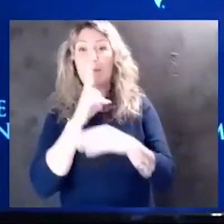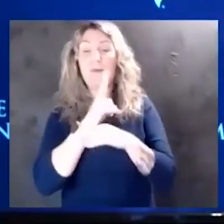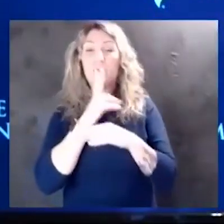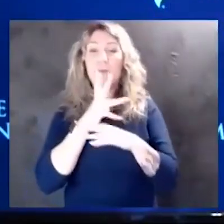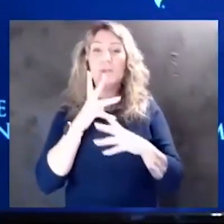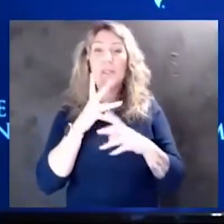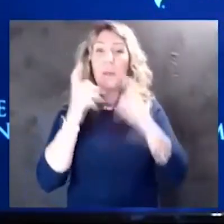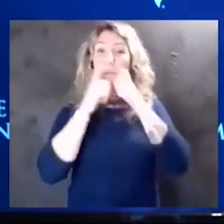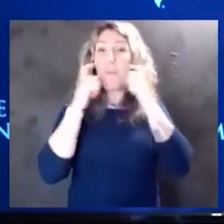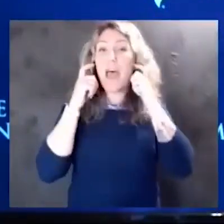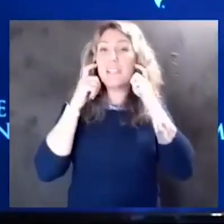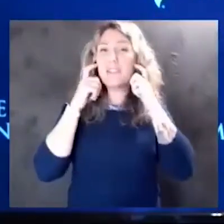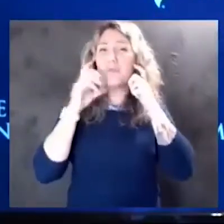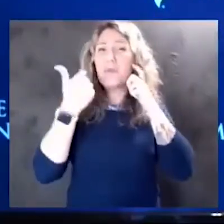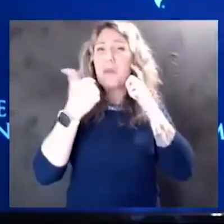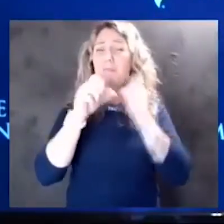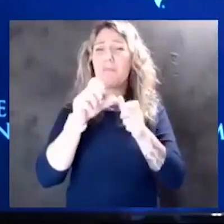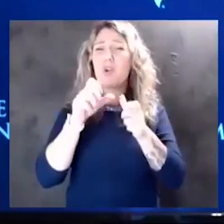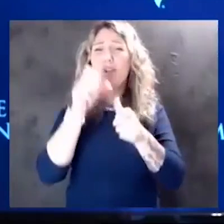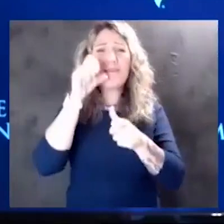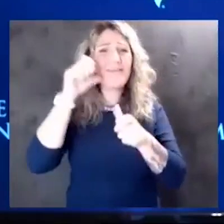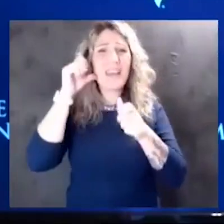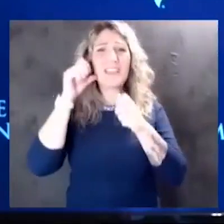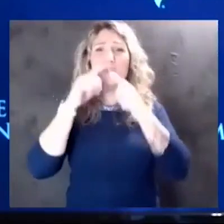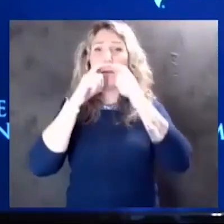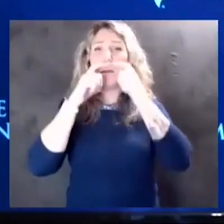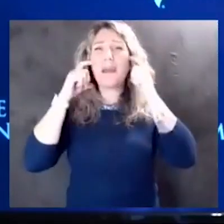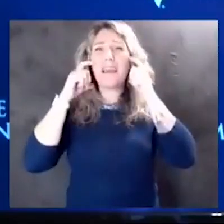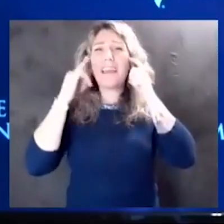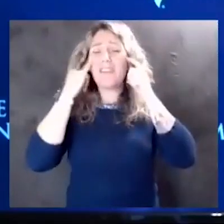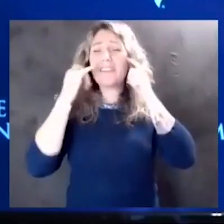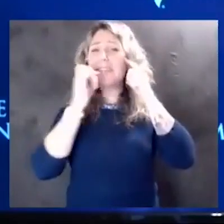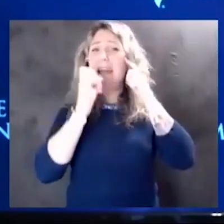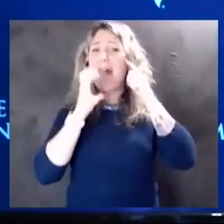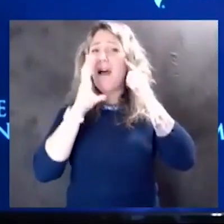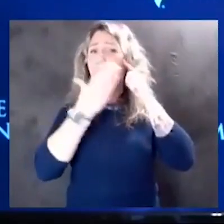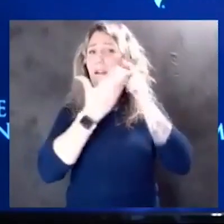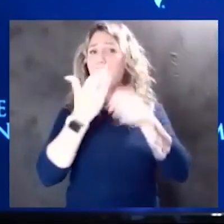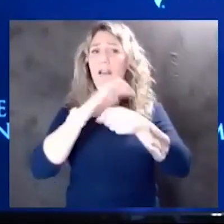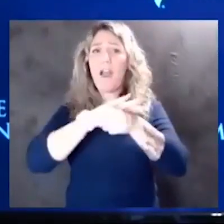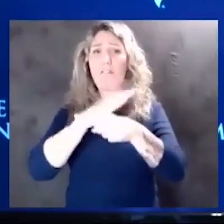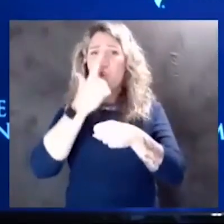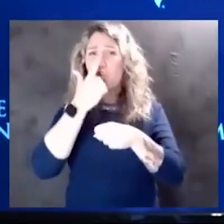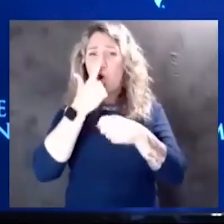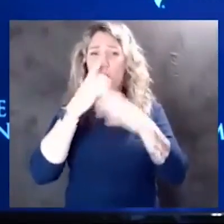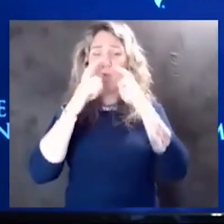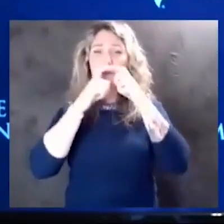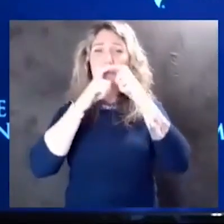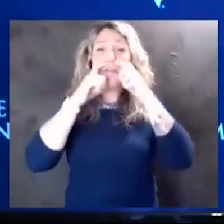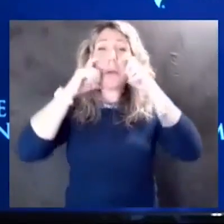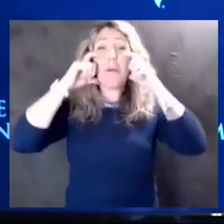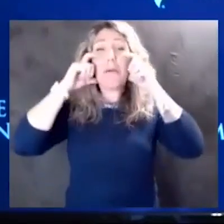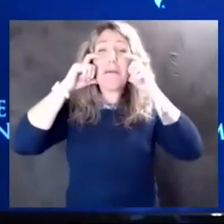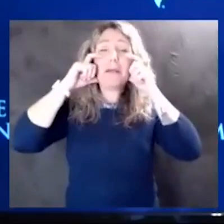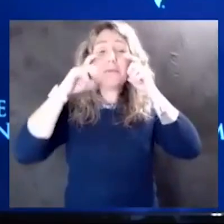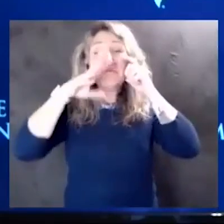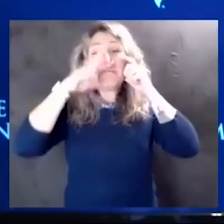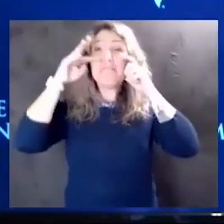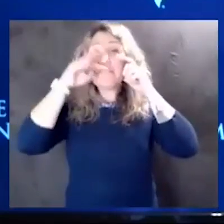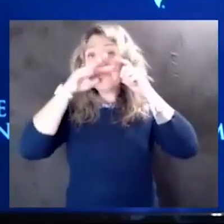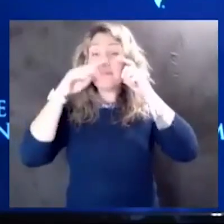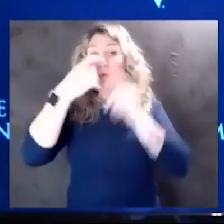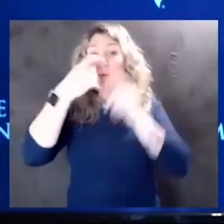Remember we said yesterday, it doesn't work if it's not over your nose. So if it's down here under your nose and you're still breathing, remember the freezer video, we even showed